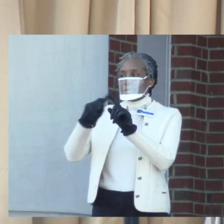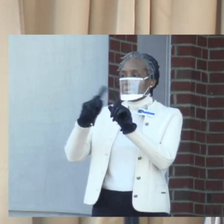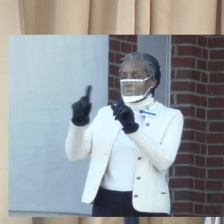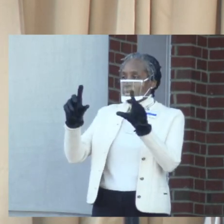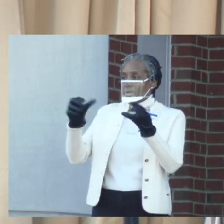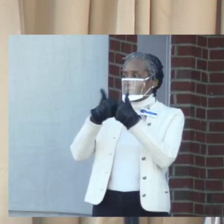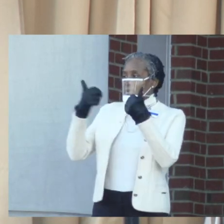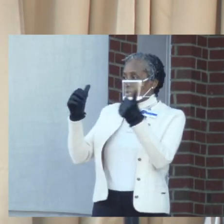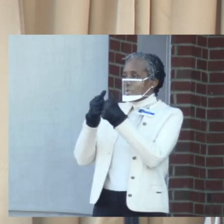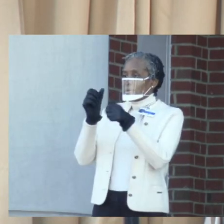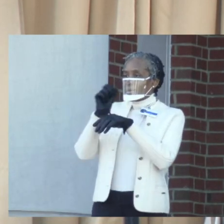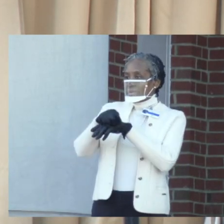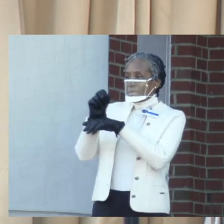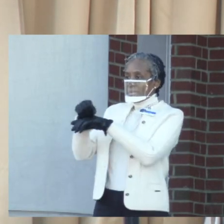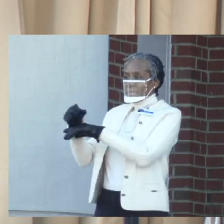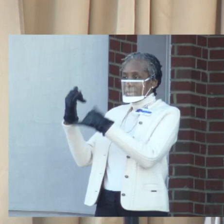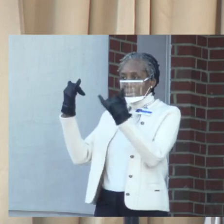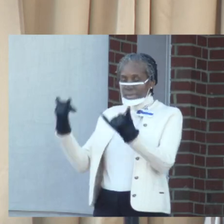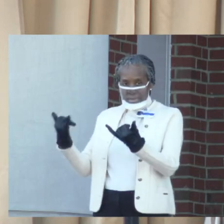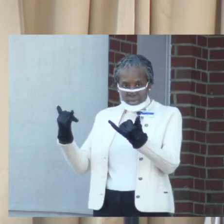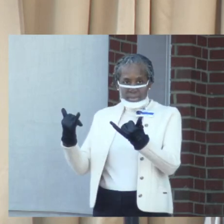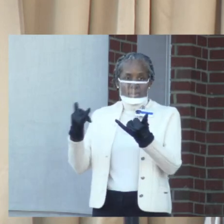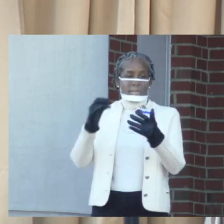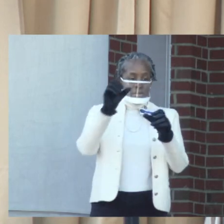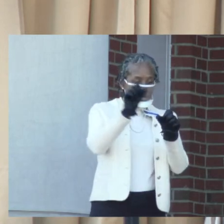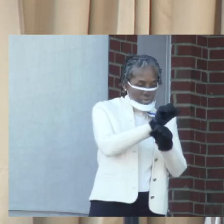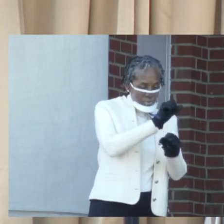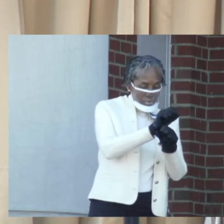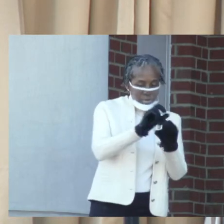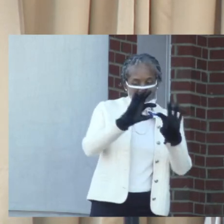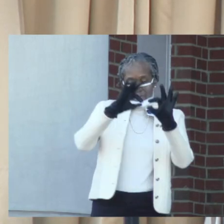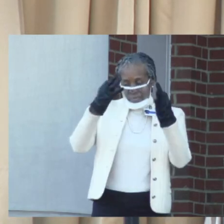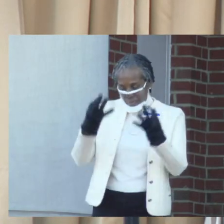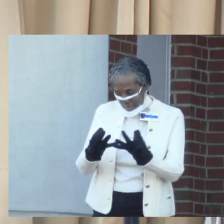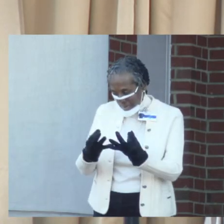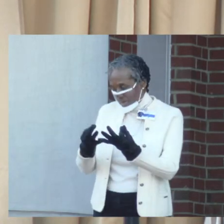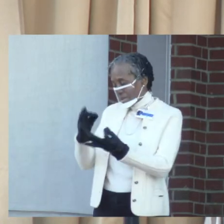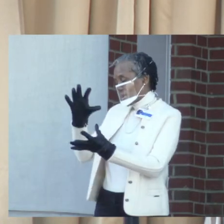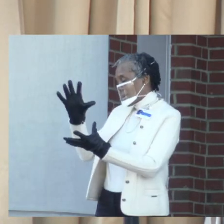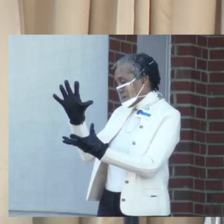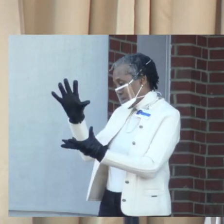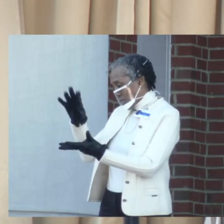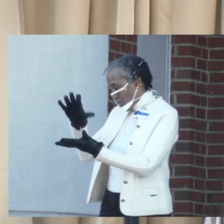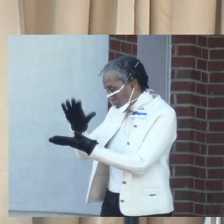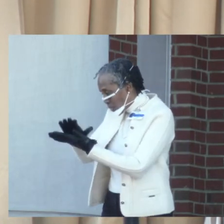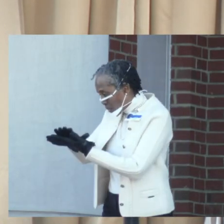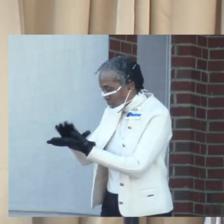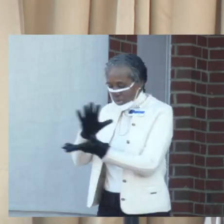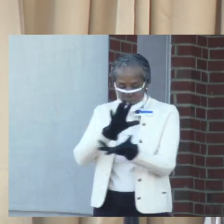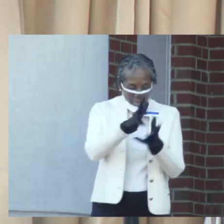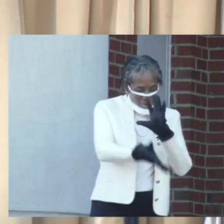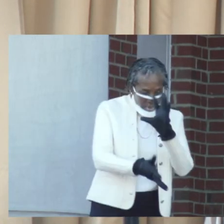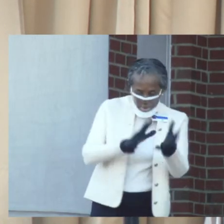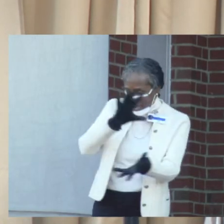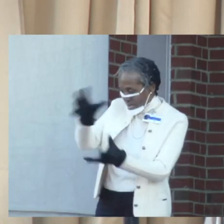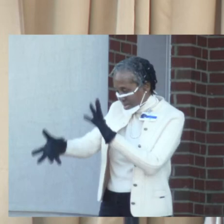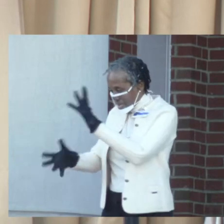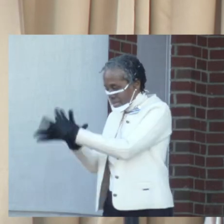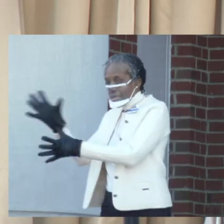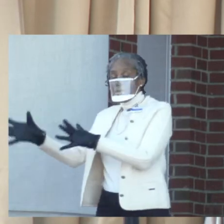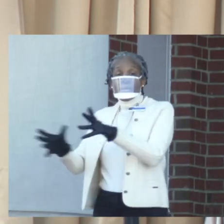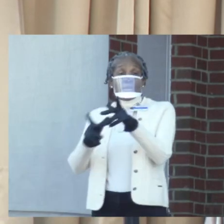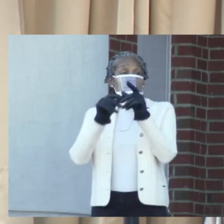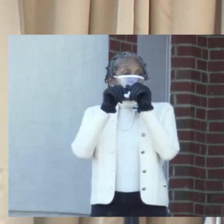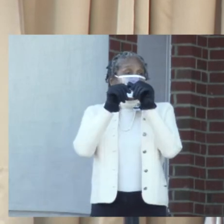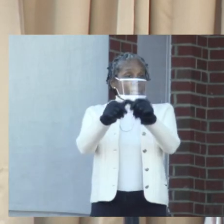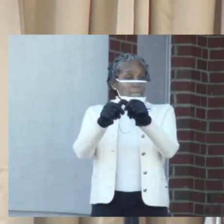today. They have balanced job duties and family obligations along with their schoolwork. They have persisted